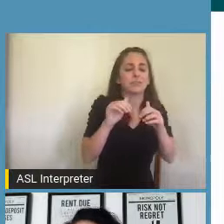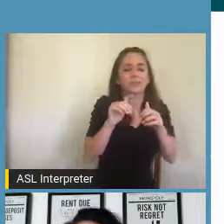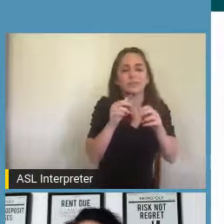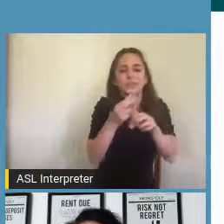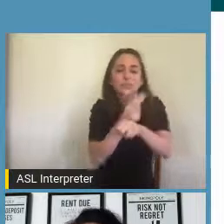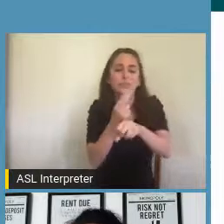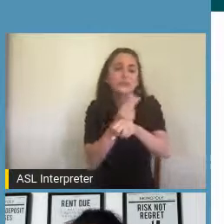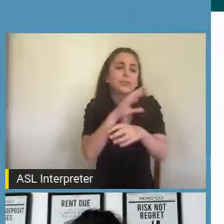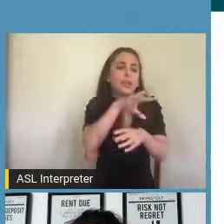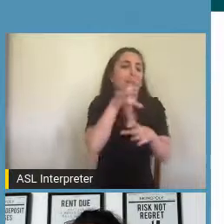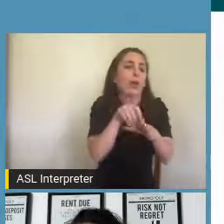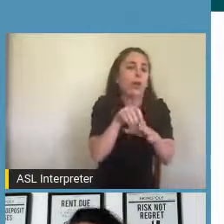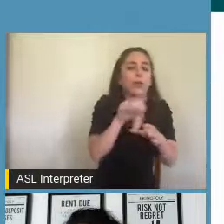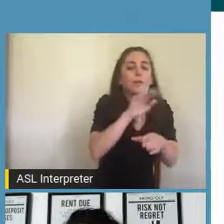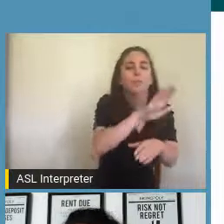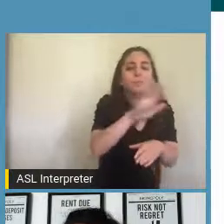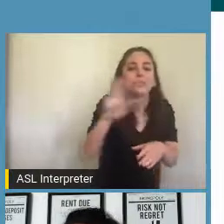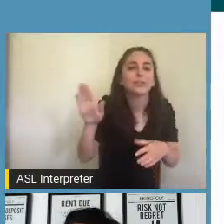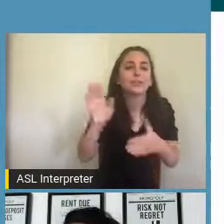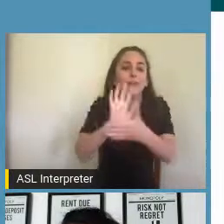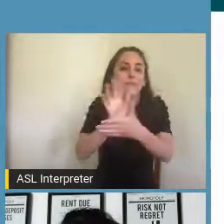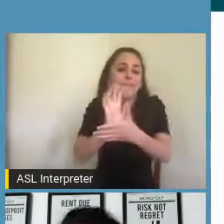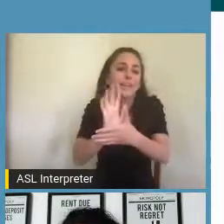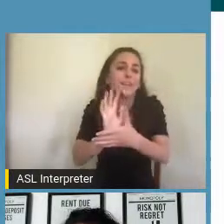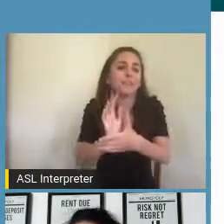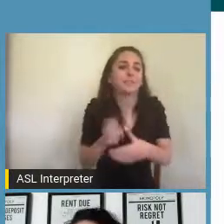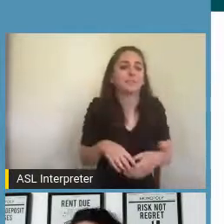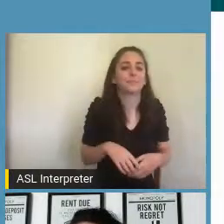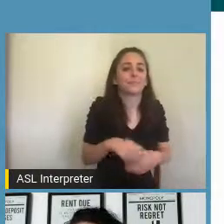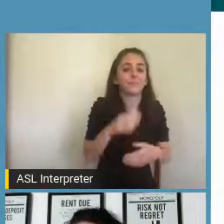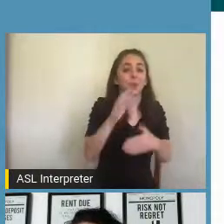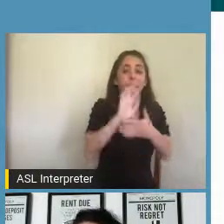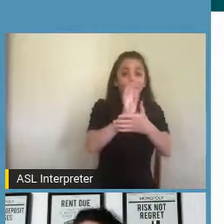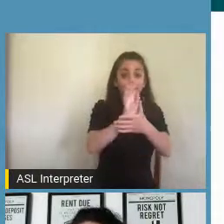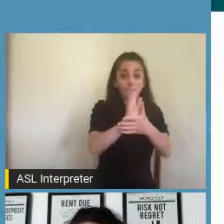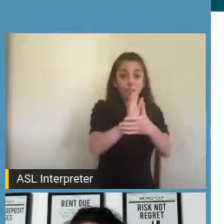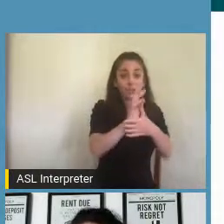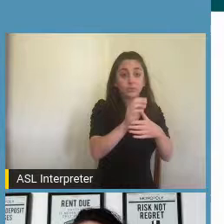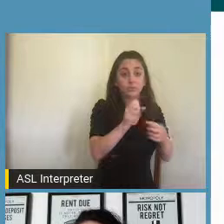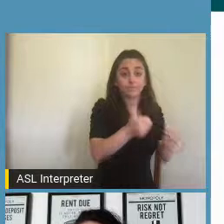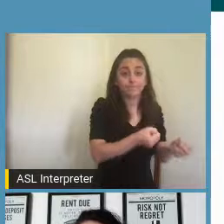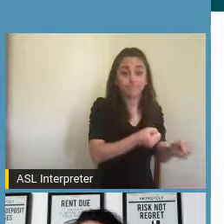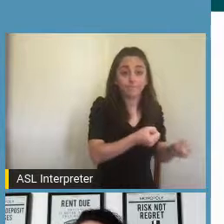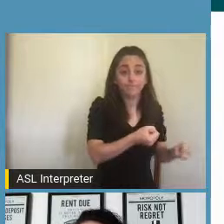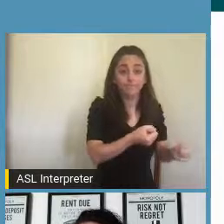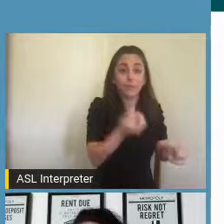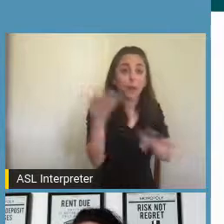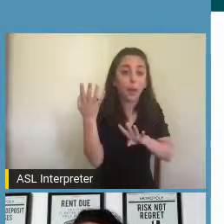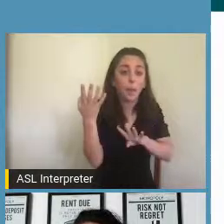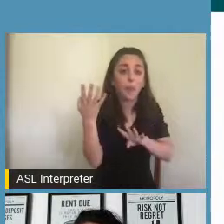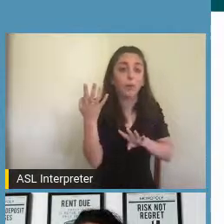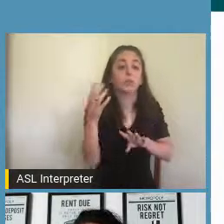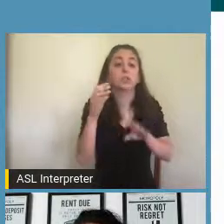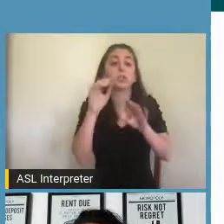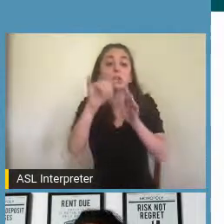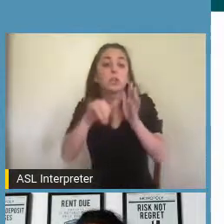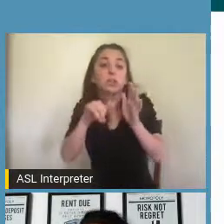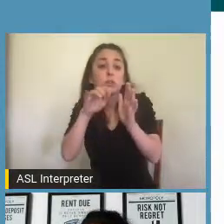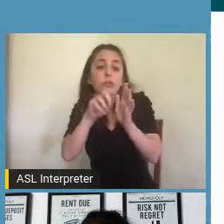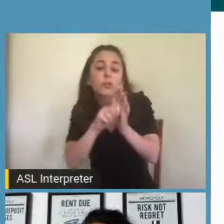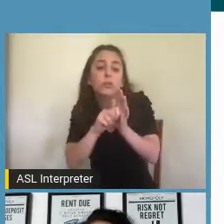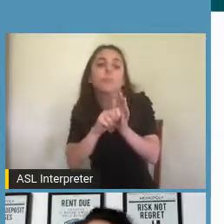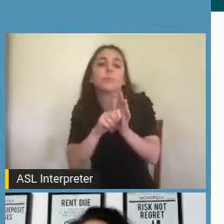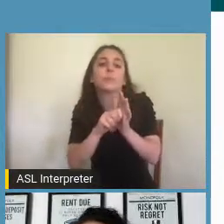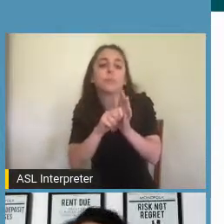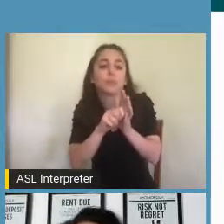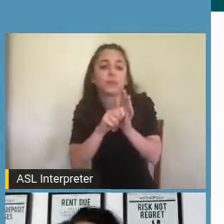rank. So first of all, when you have this video, number one, you are uploading that to YouTube and you are ensuring that you are able to also put the